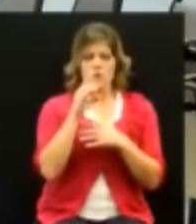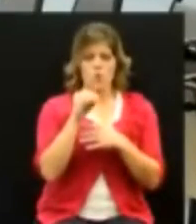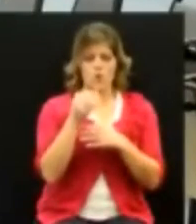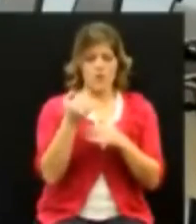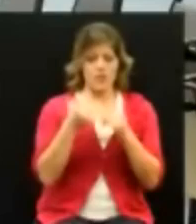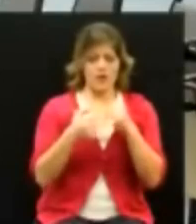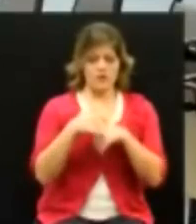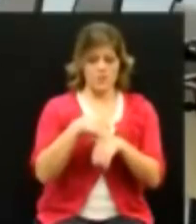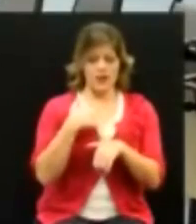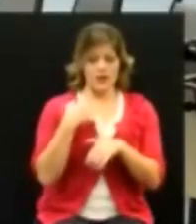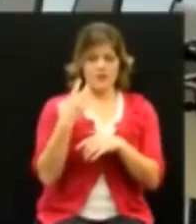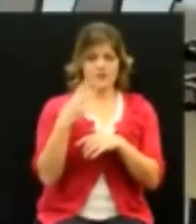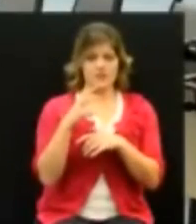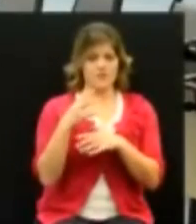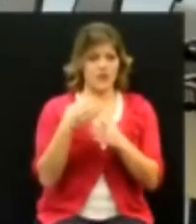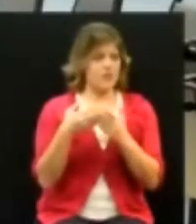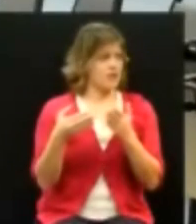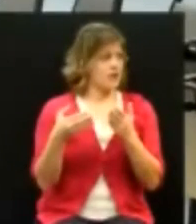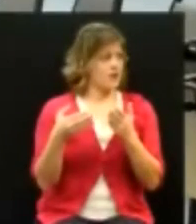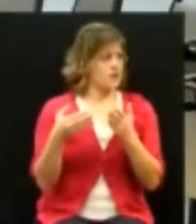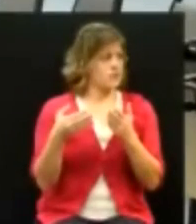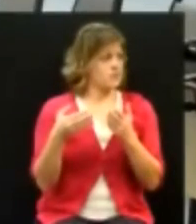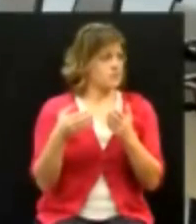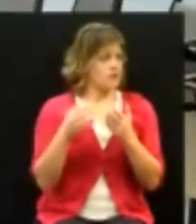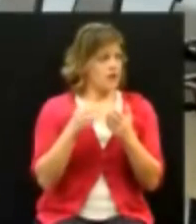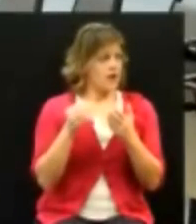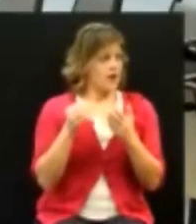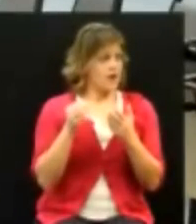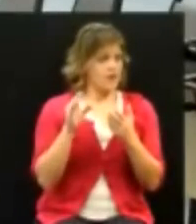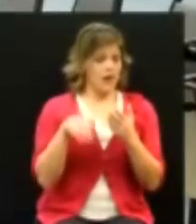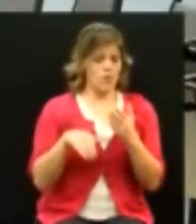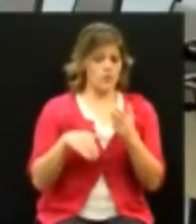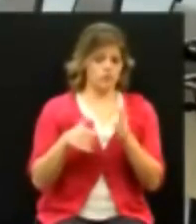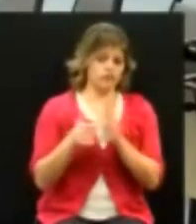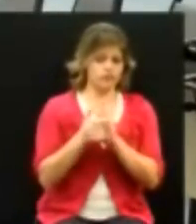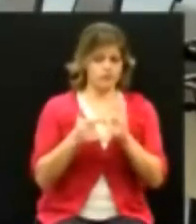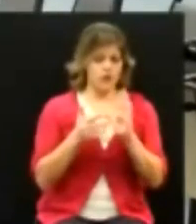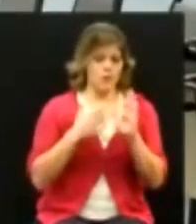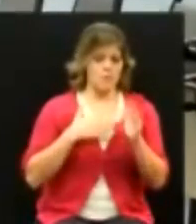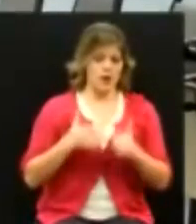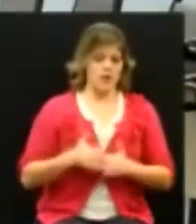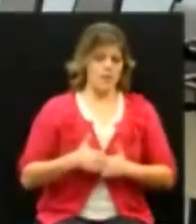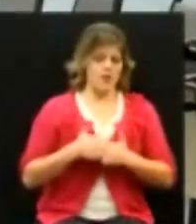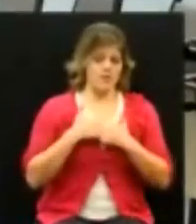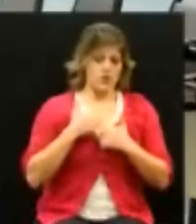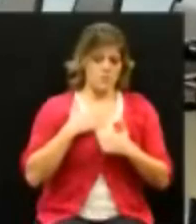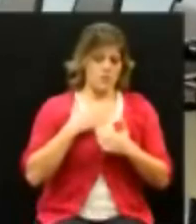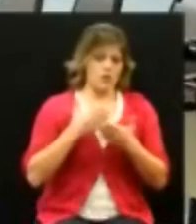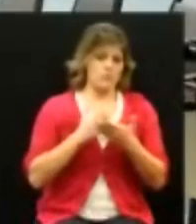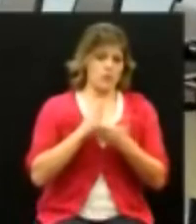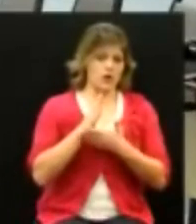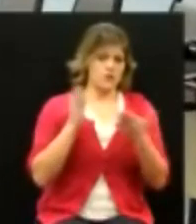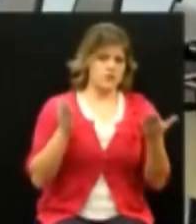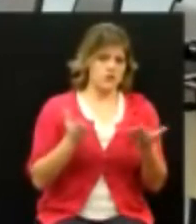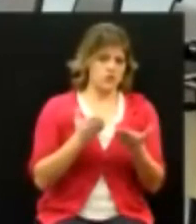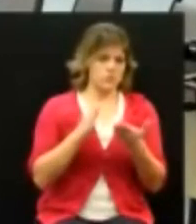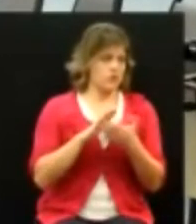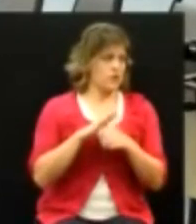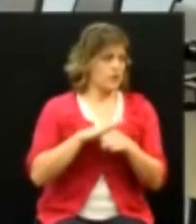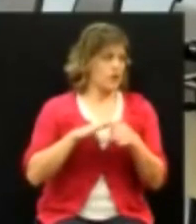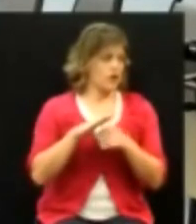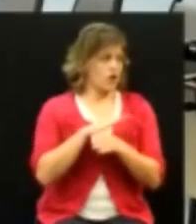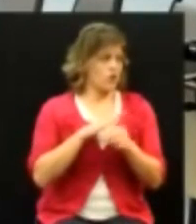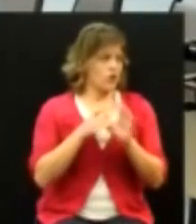time about violating of my livelihood, my rights